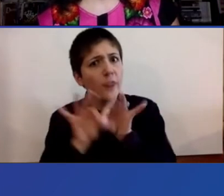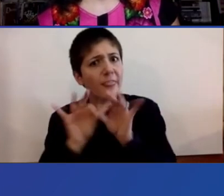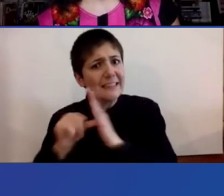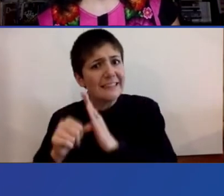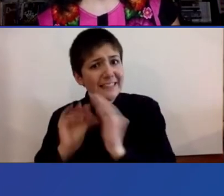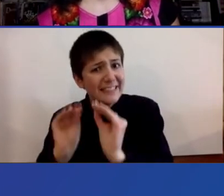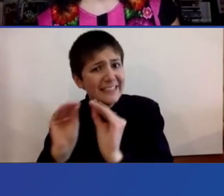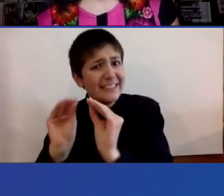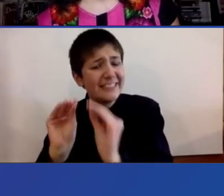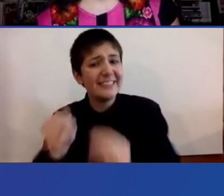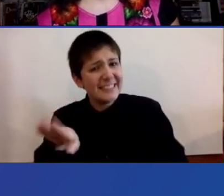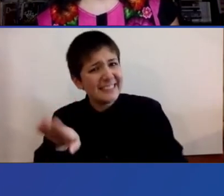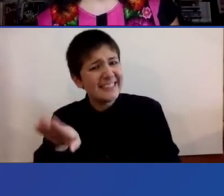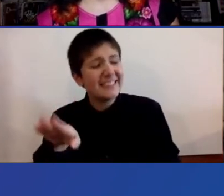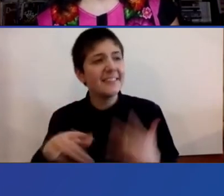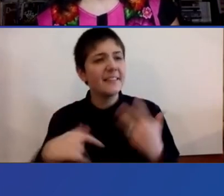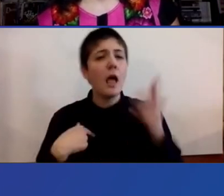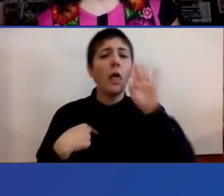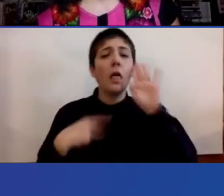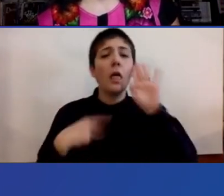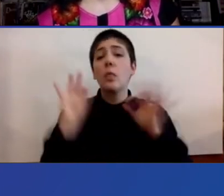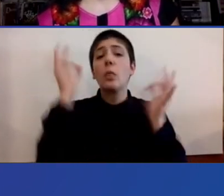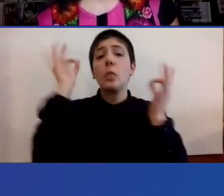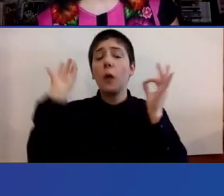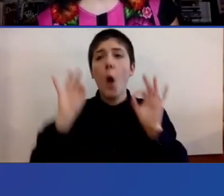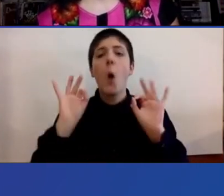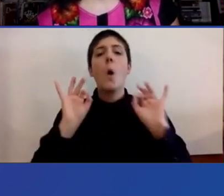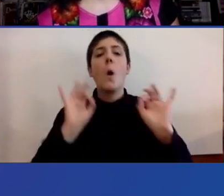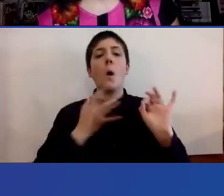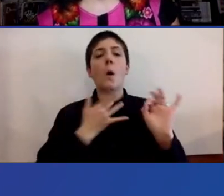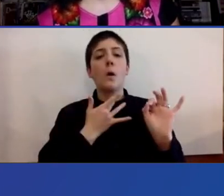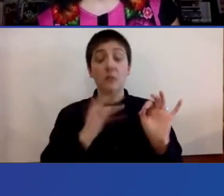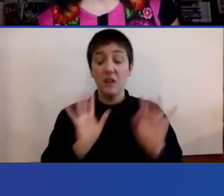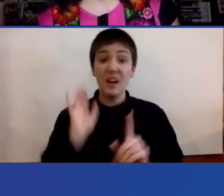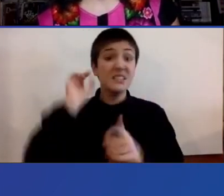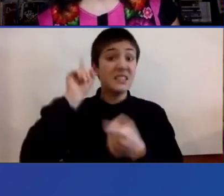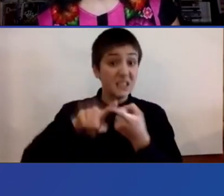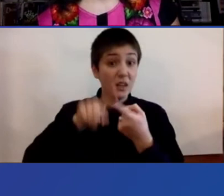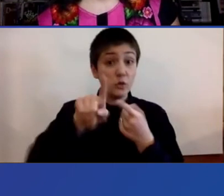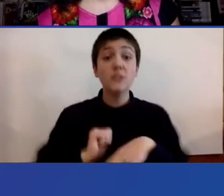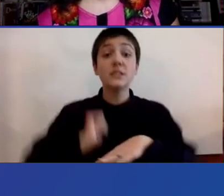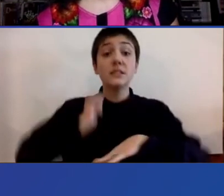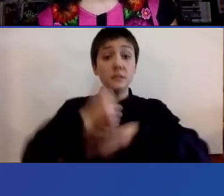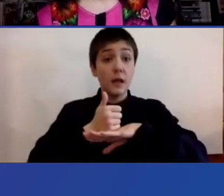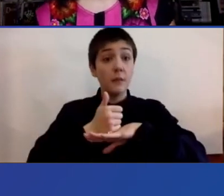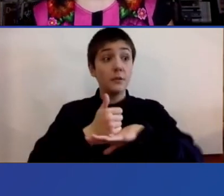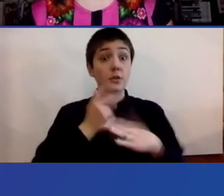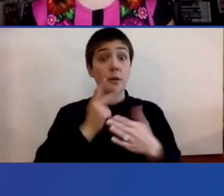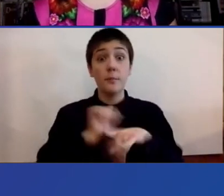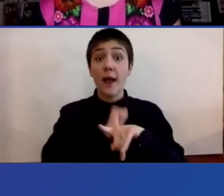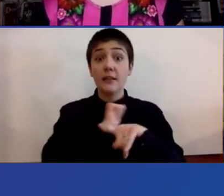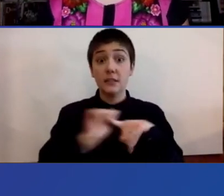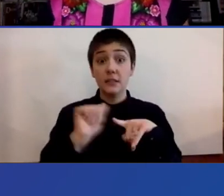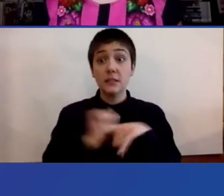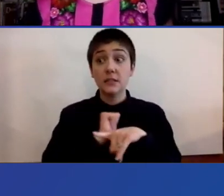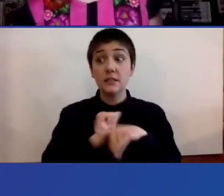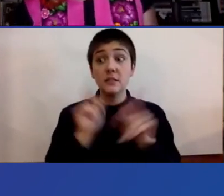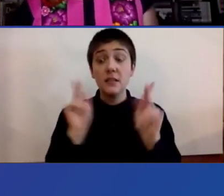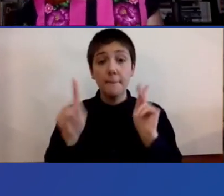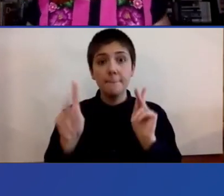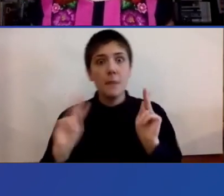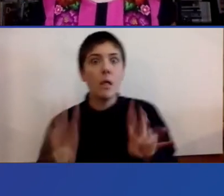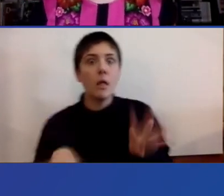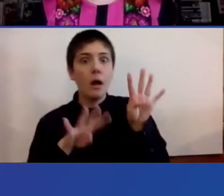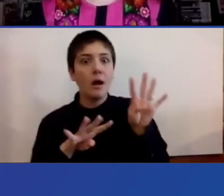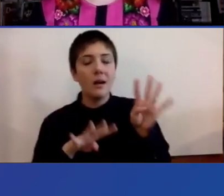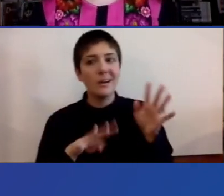day, until you establish a practice where the community looks up to it, you're convincing every day, parents and students alike,